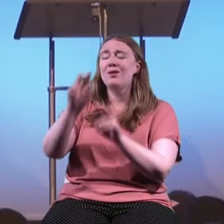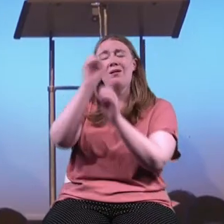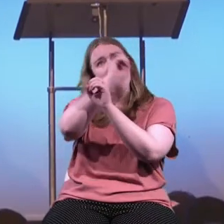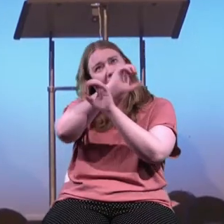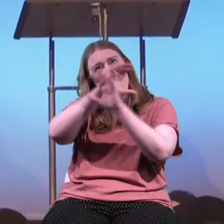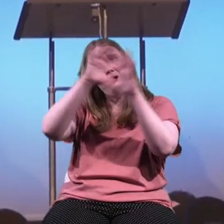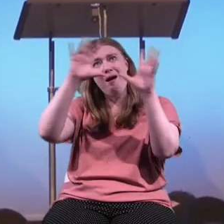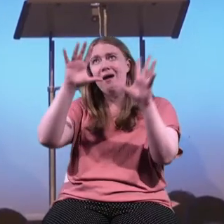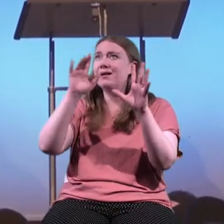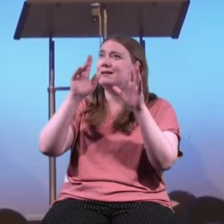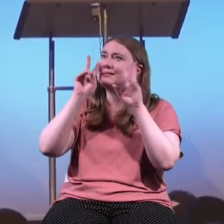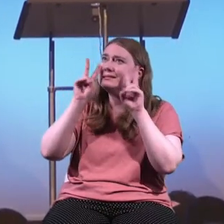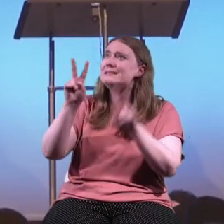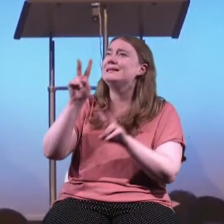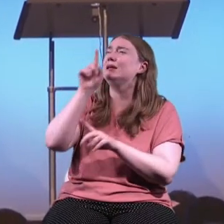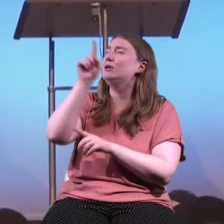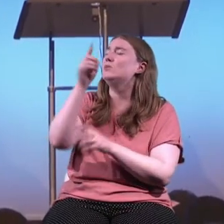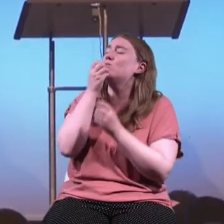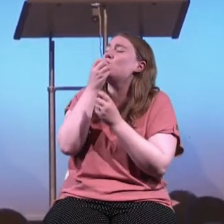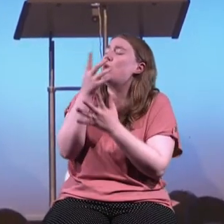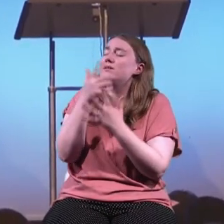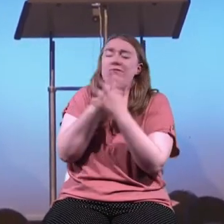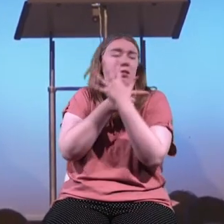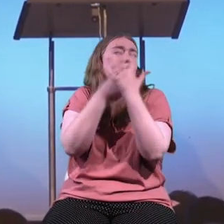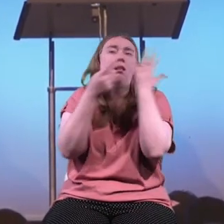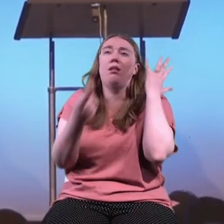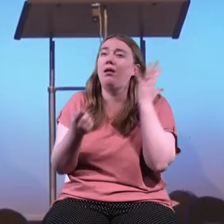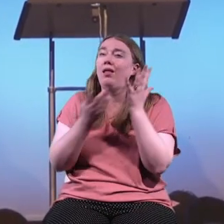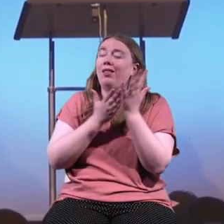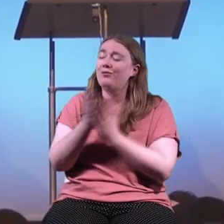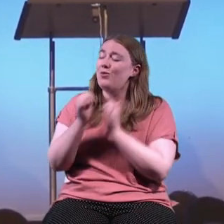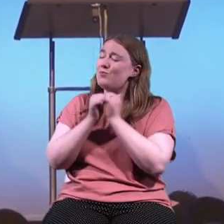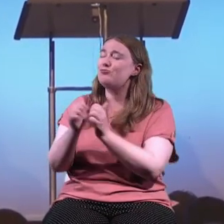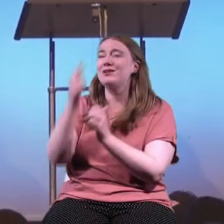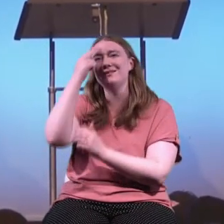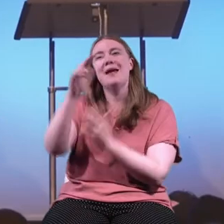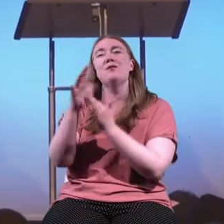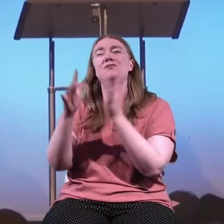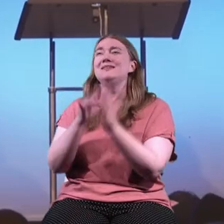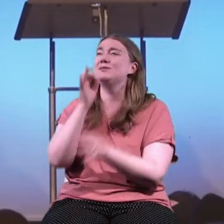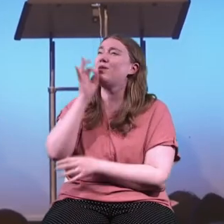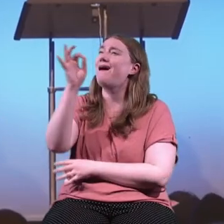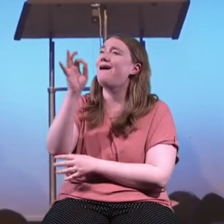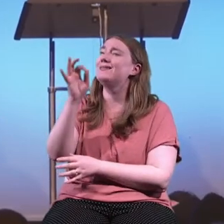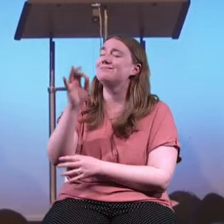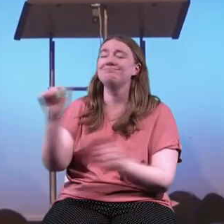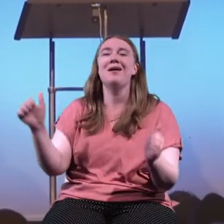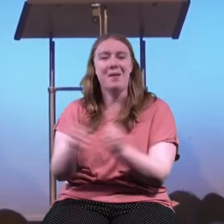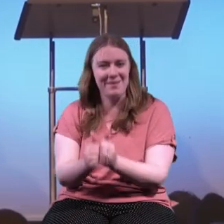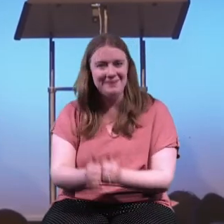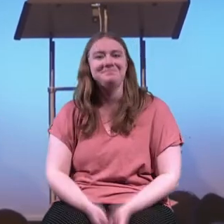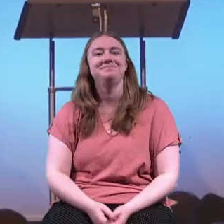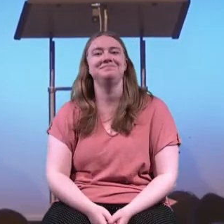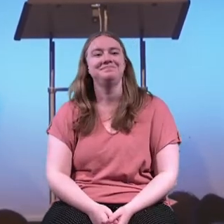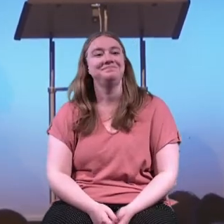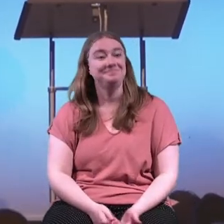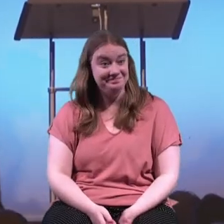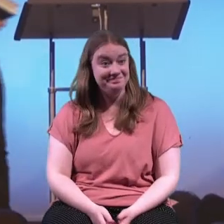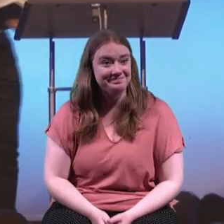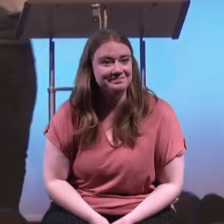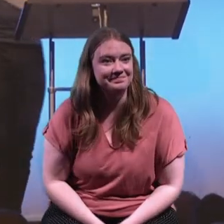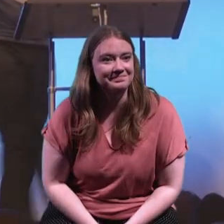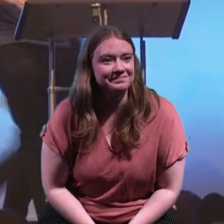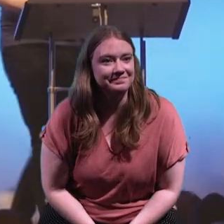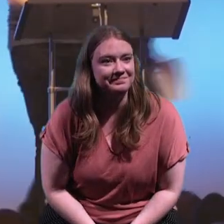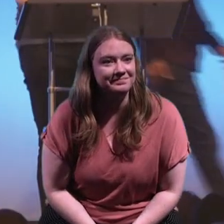would behold you this evening. In the precious name of Jesus, we ask it. Amen.